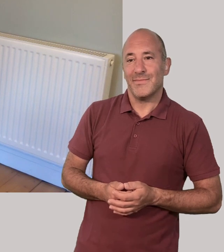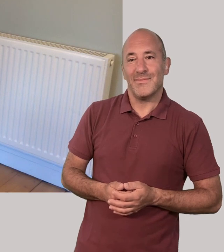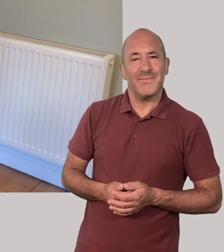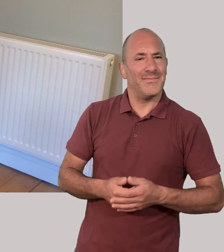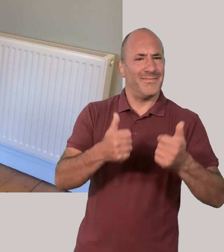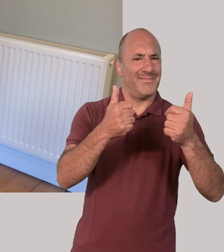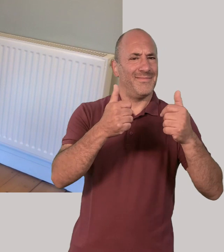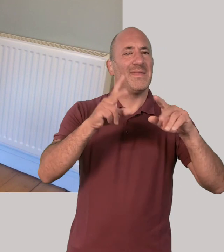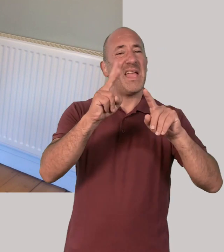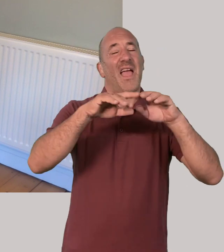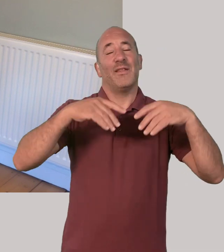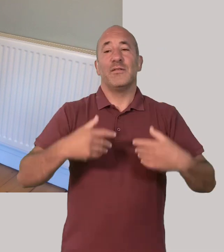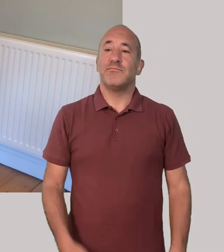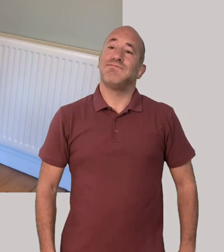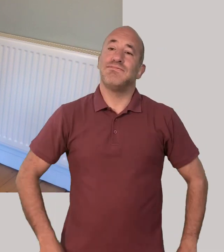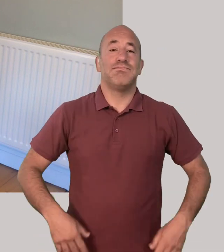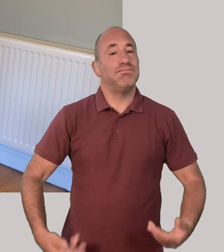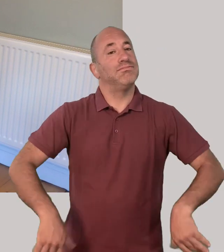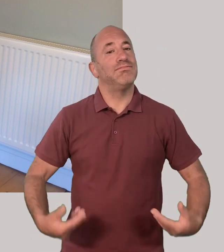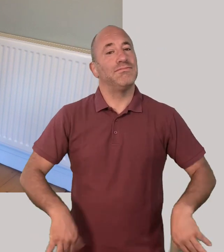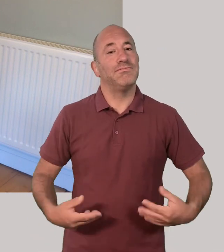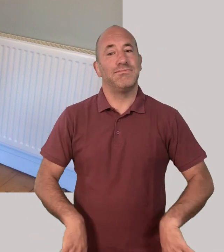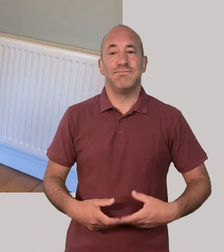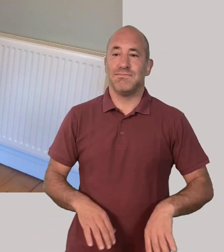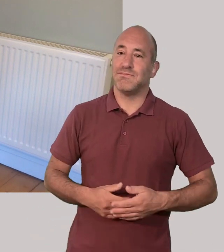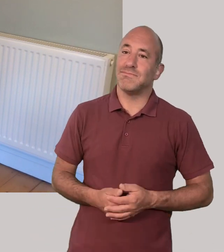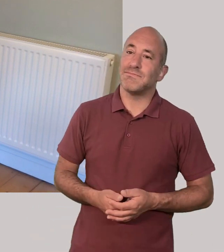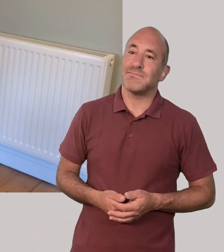Good, and then take your arms down by your side again.